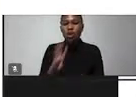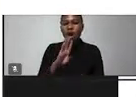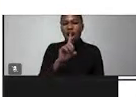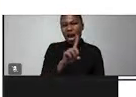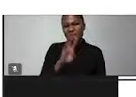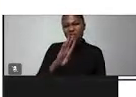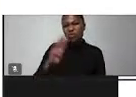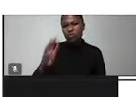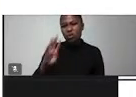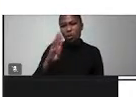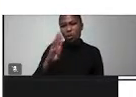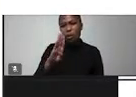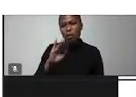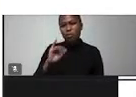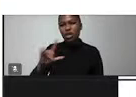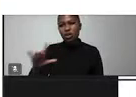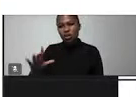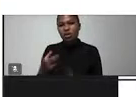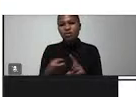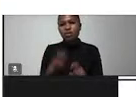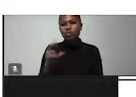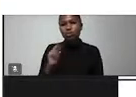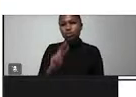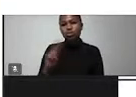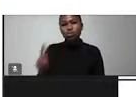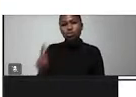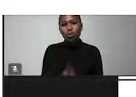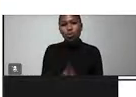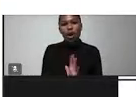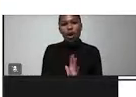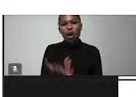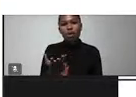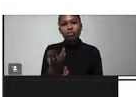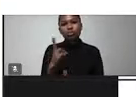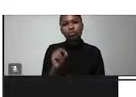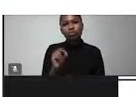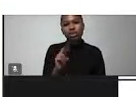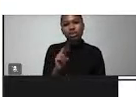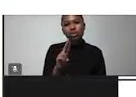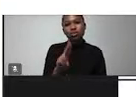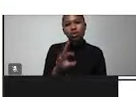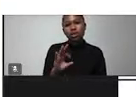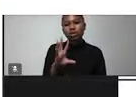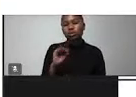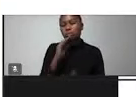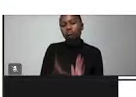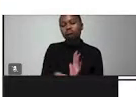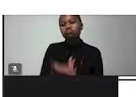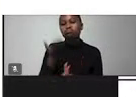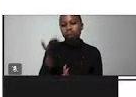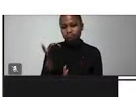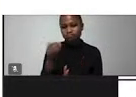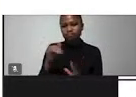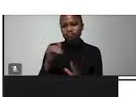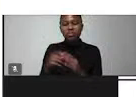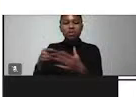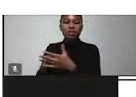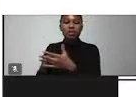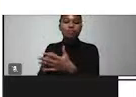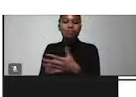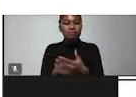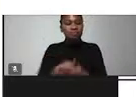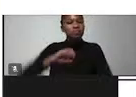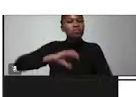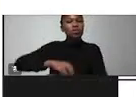in 22 up from the 30 billion in 2022. So there's been an increase with regards to our imports. The province's imports